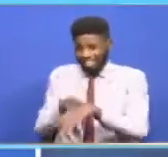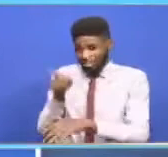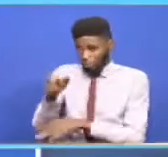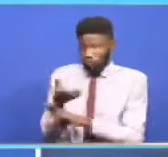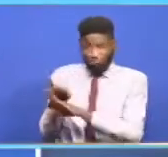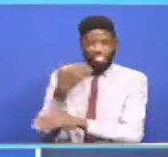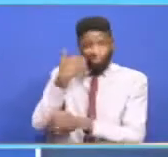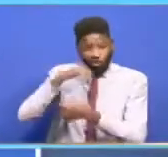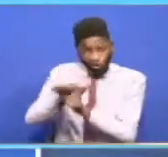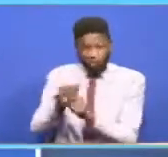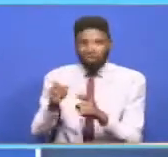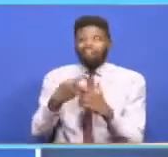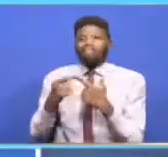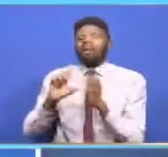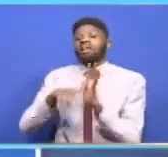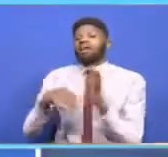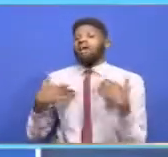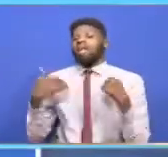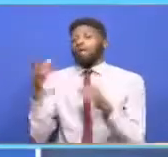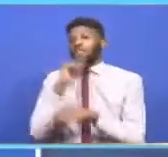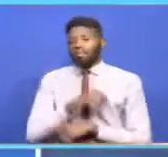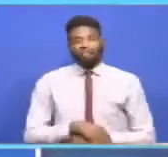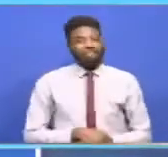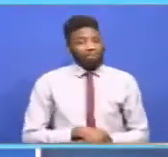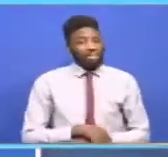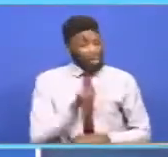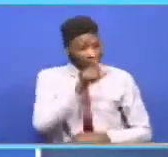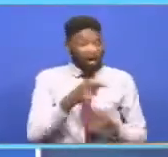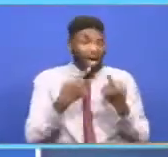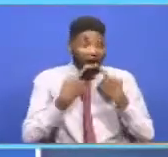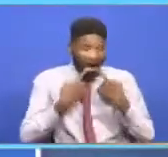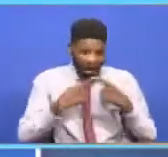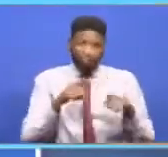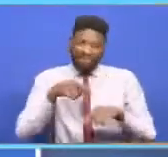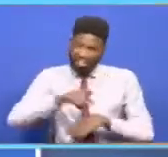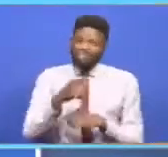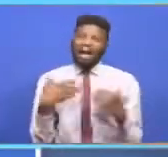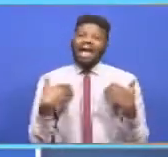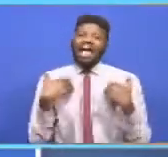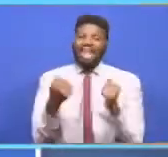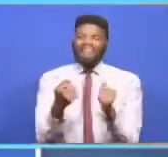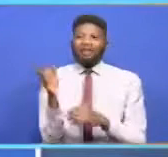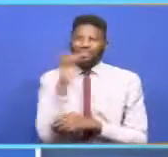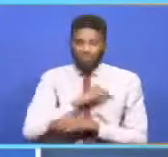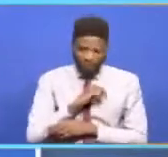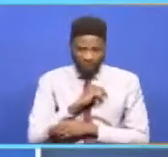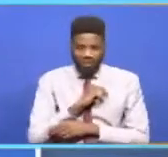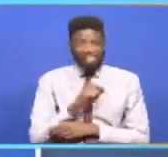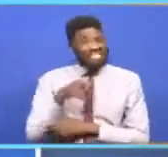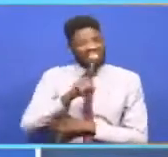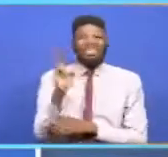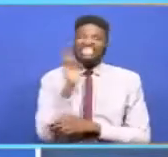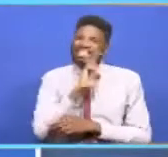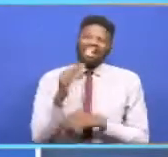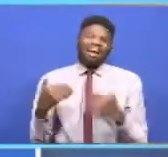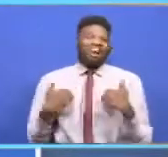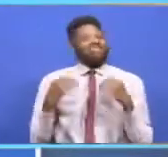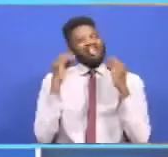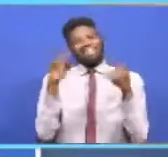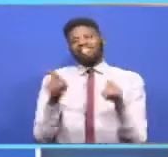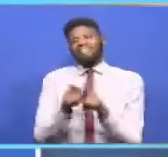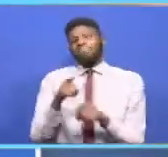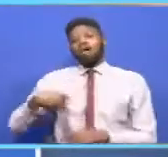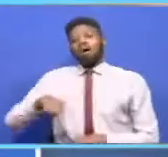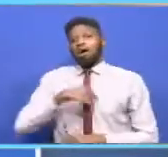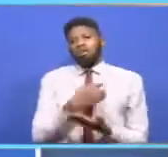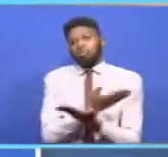person who has been declared recovered from COVID-19 poses no further risk than any one of us here who is